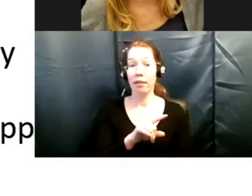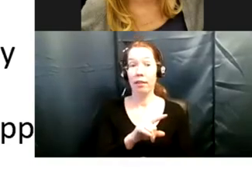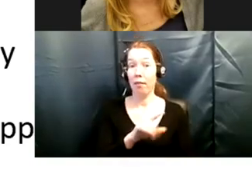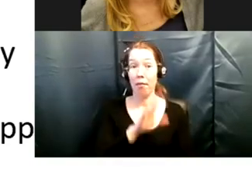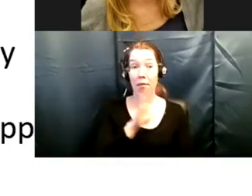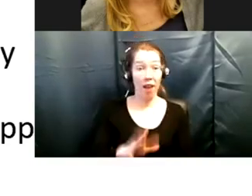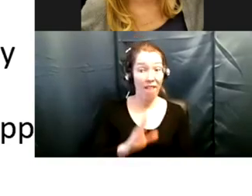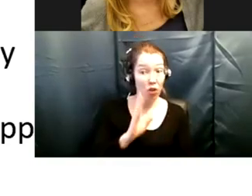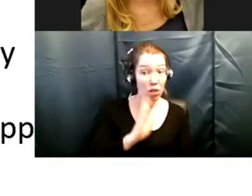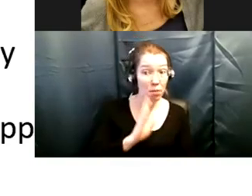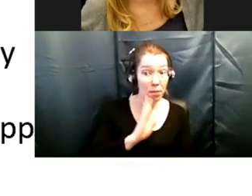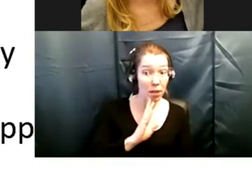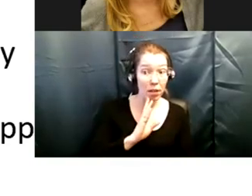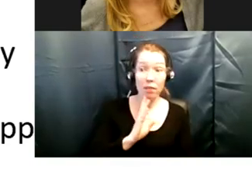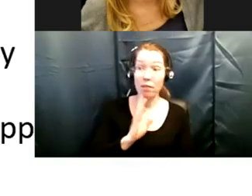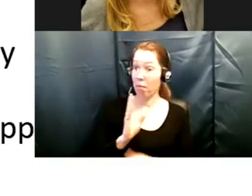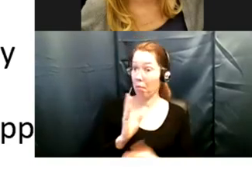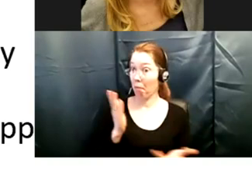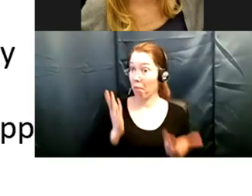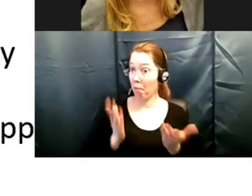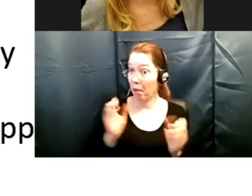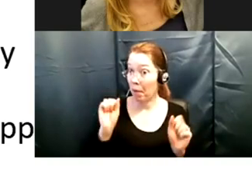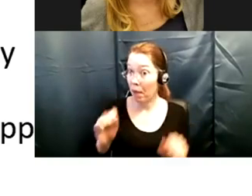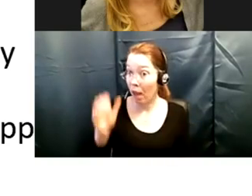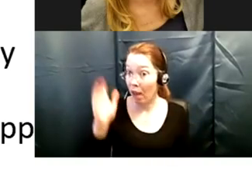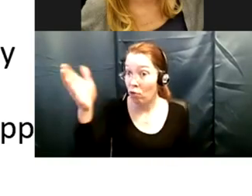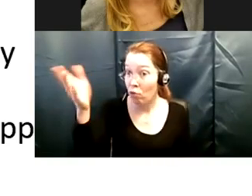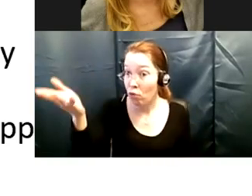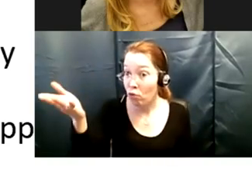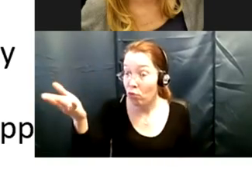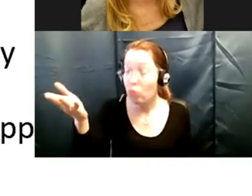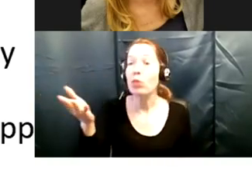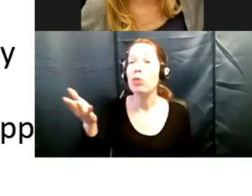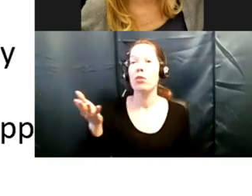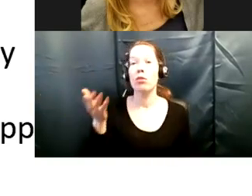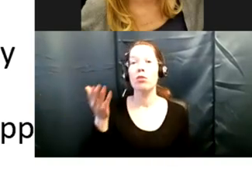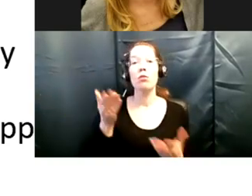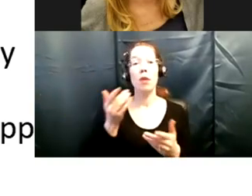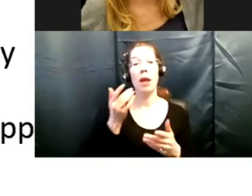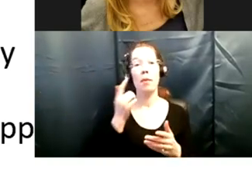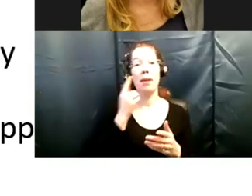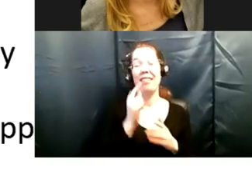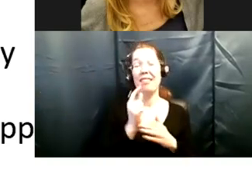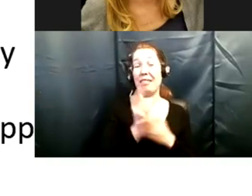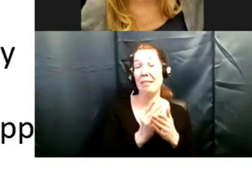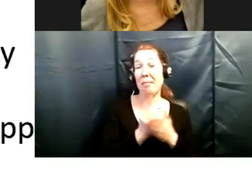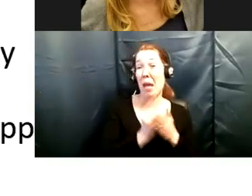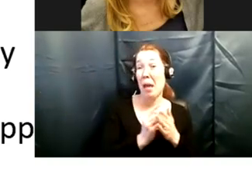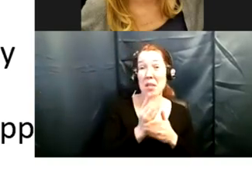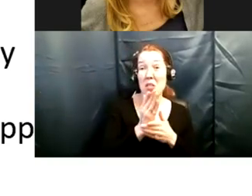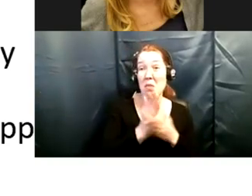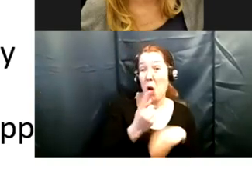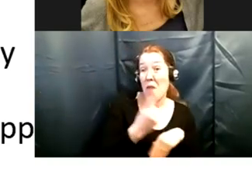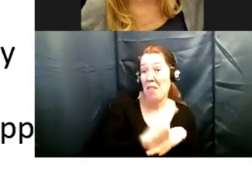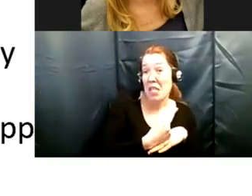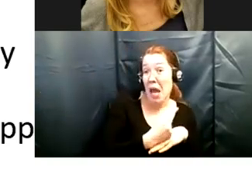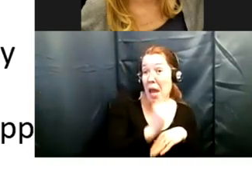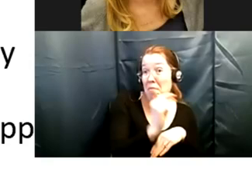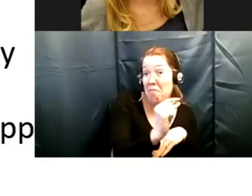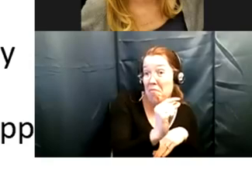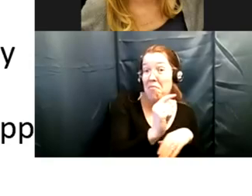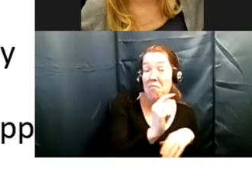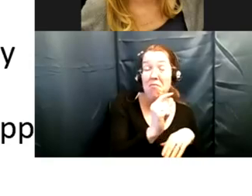you use it? Even for a part of a day. So think about